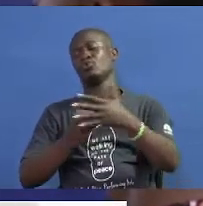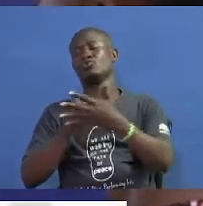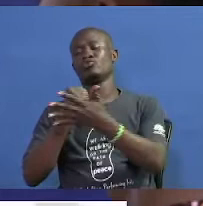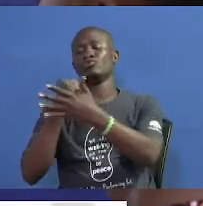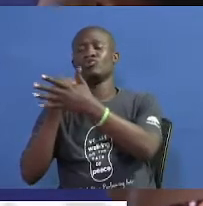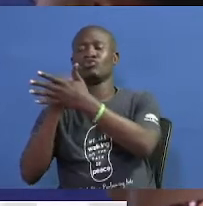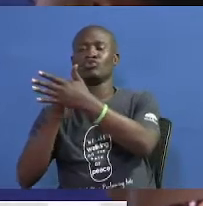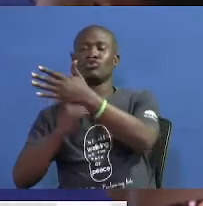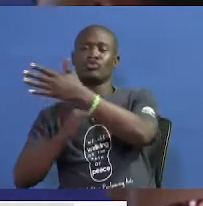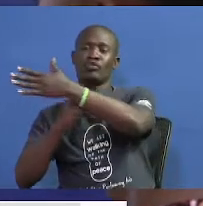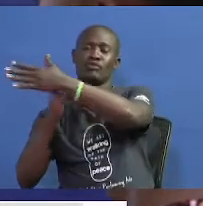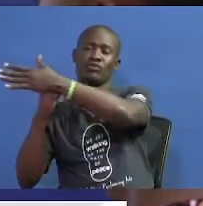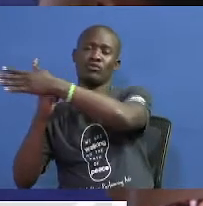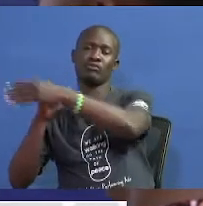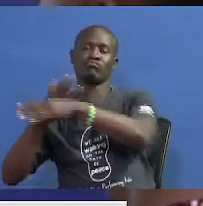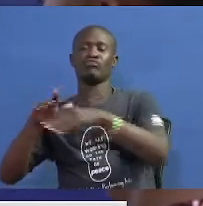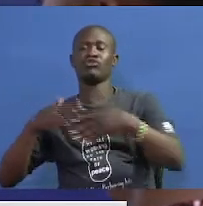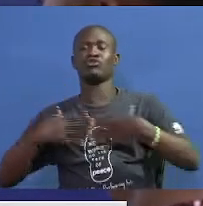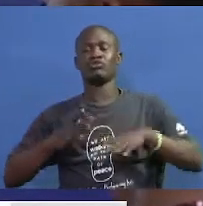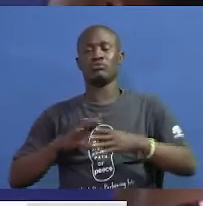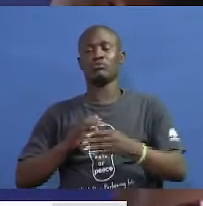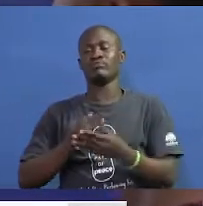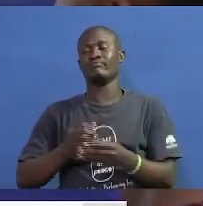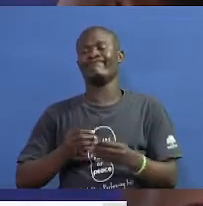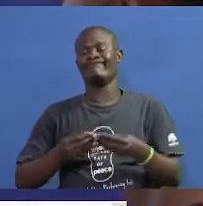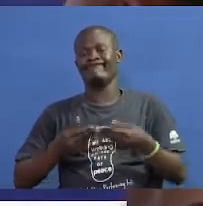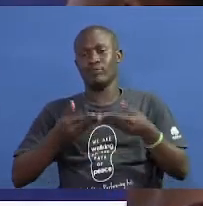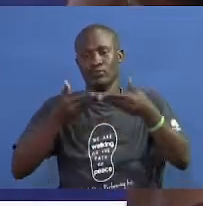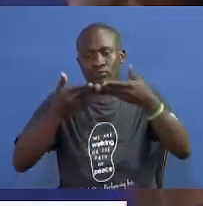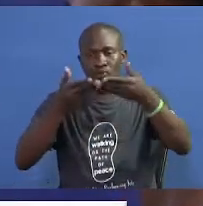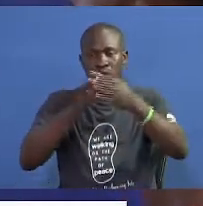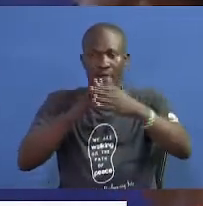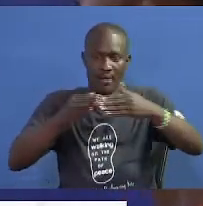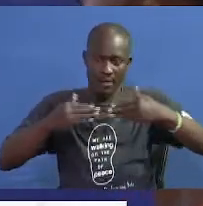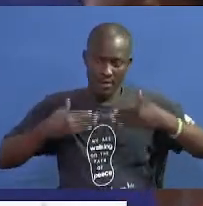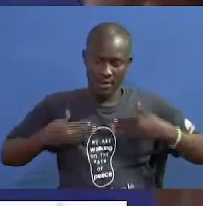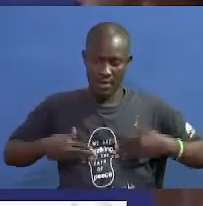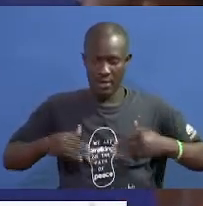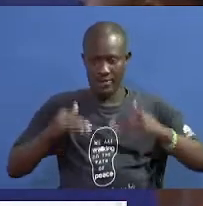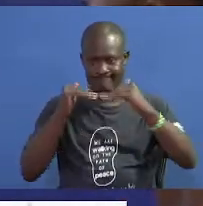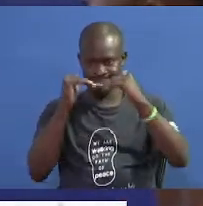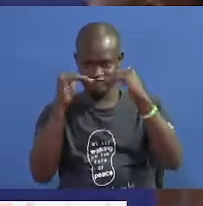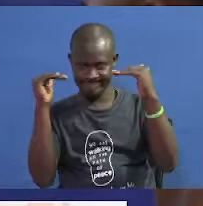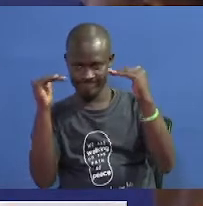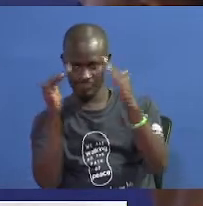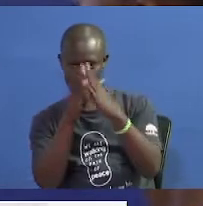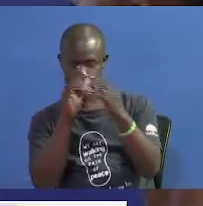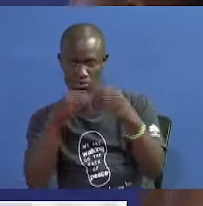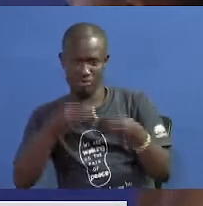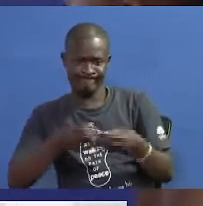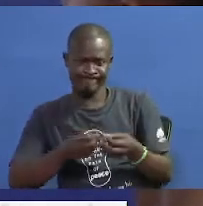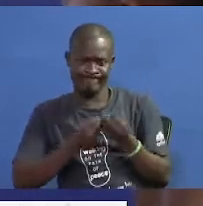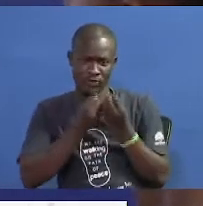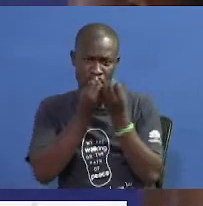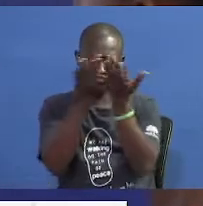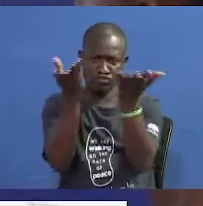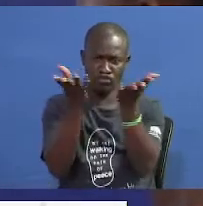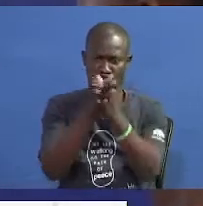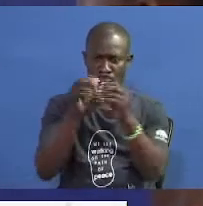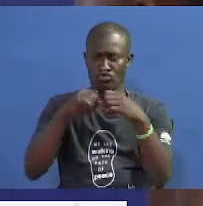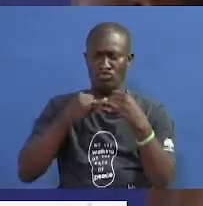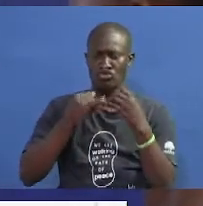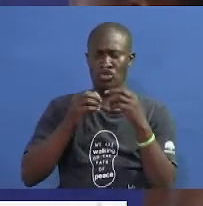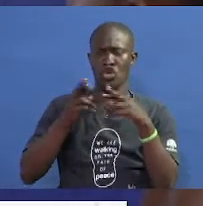those people and to promote health equity, because there's so much unevenness of distribution of resources in the